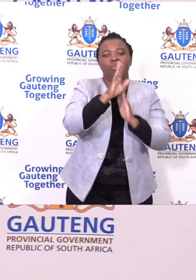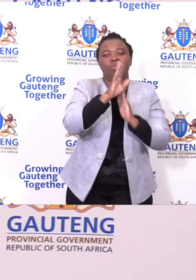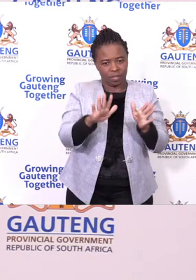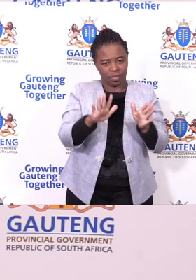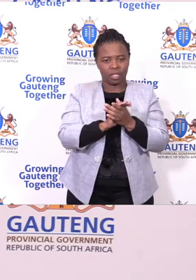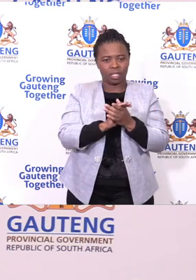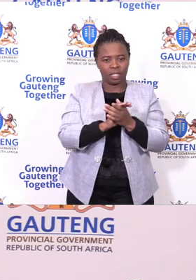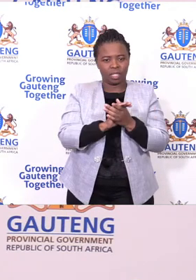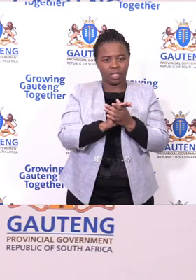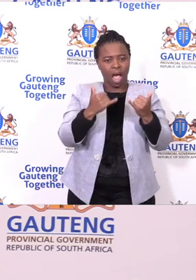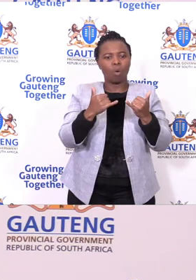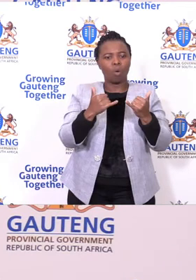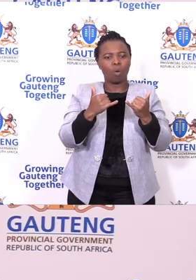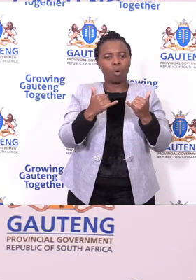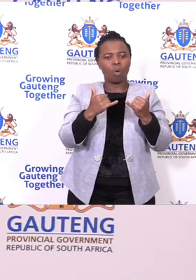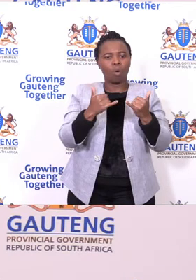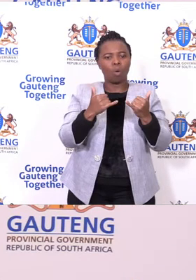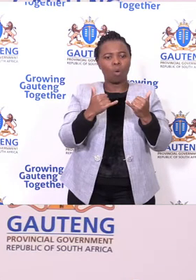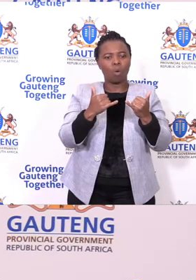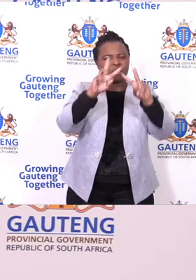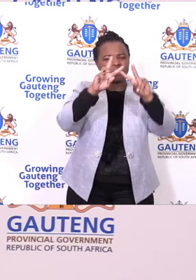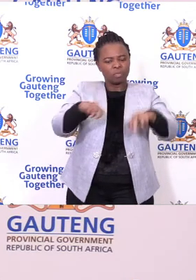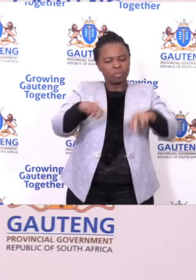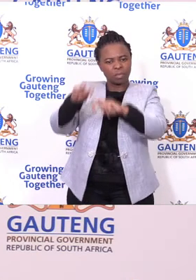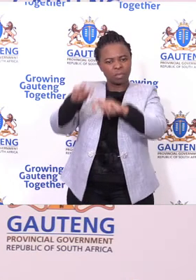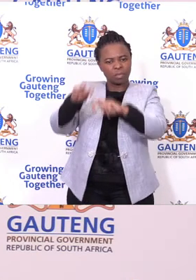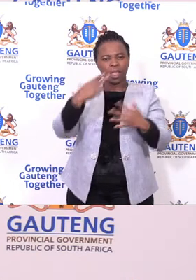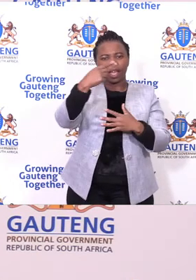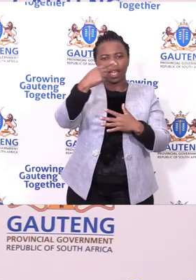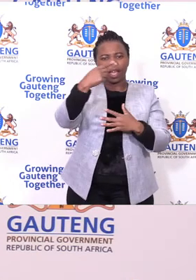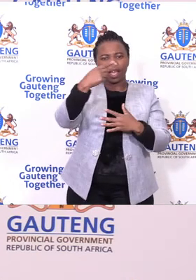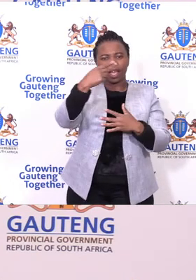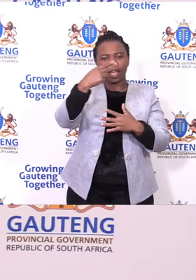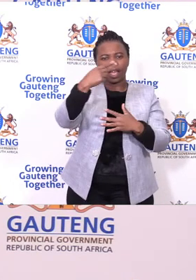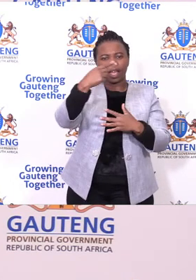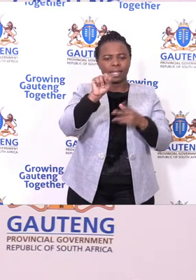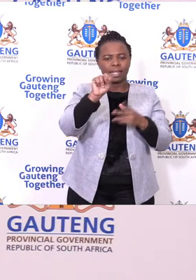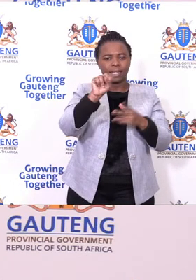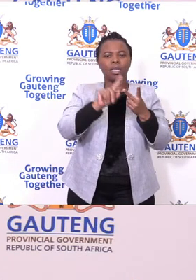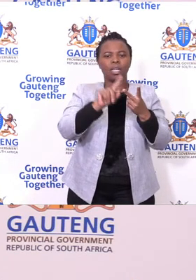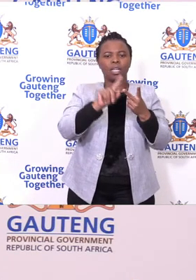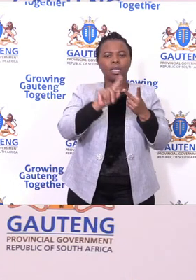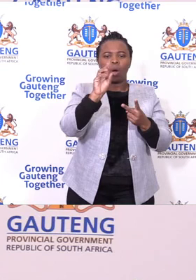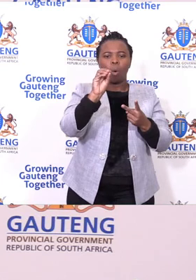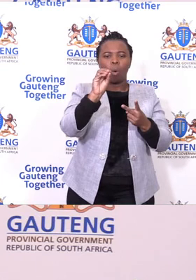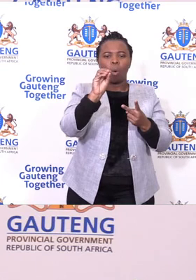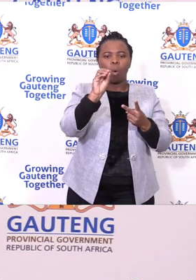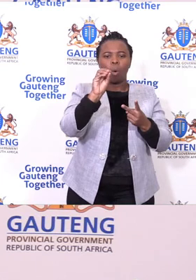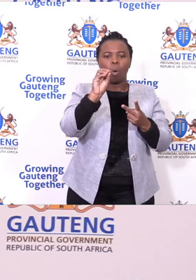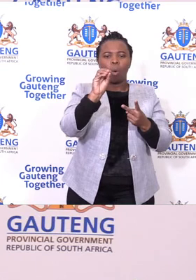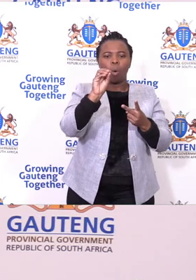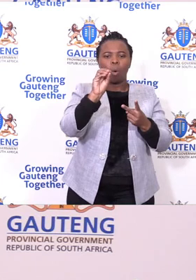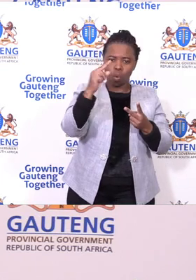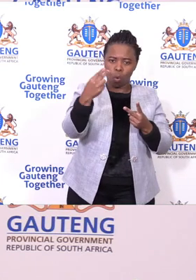of a survey, particularly in Helen Joseph and in Kopanong and Tele, and we found that the majority of